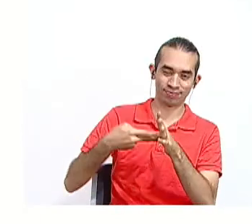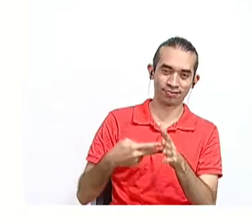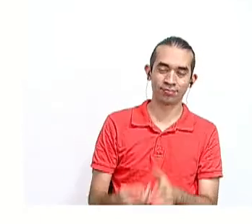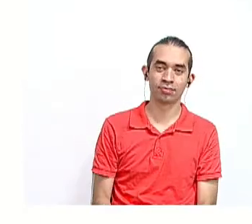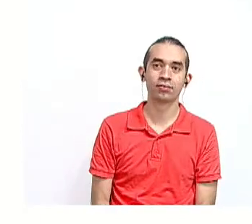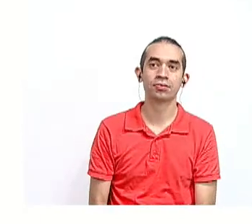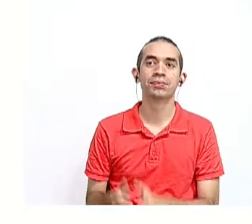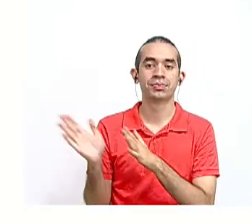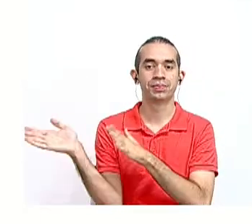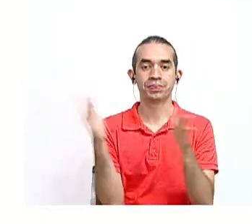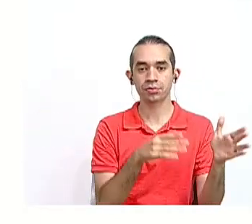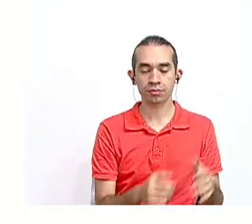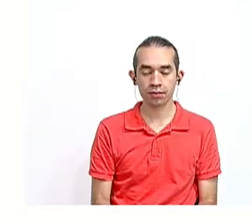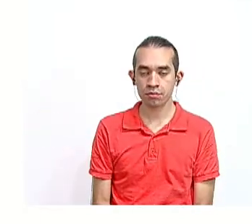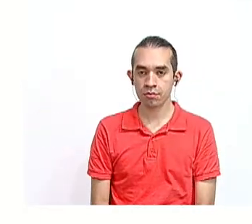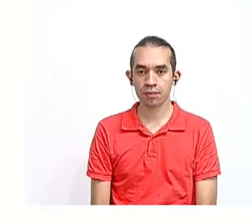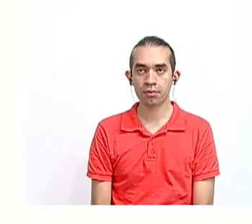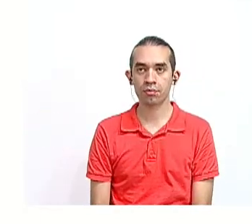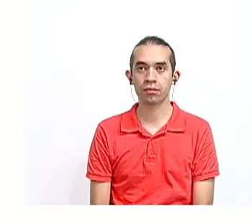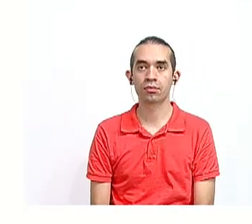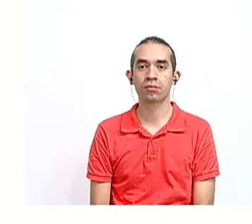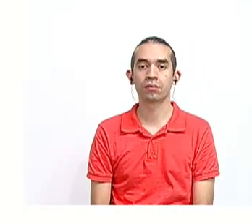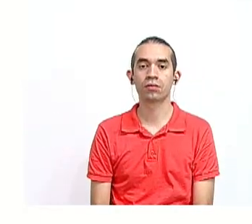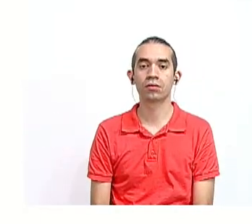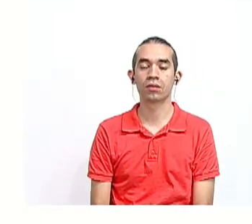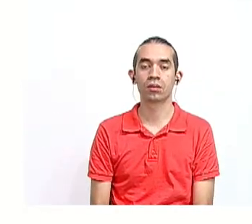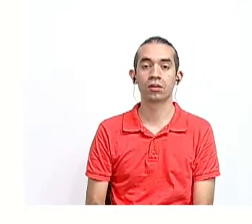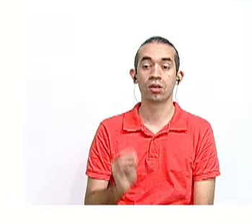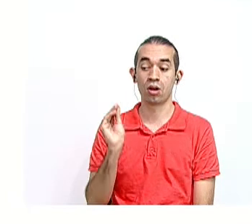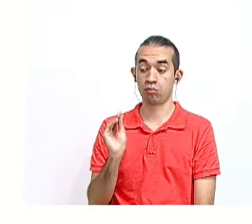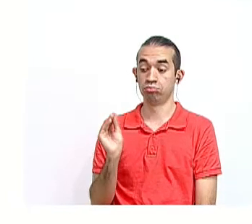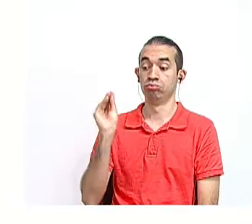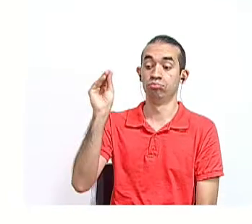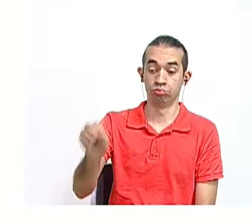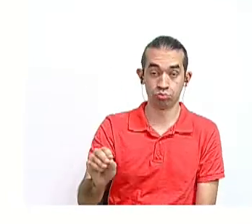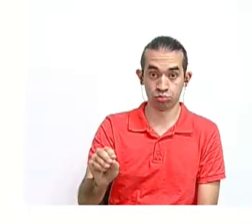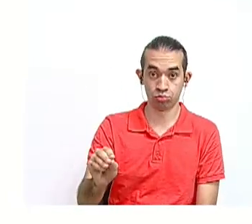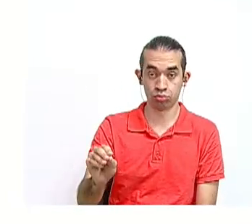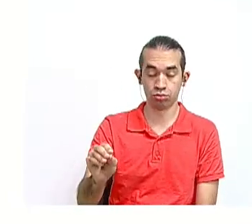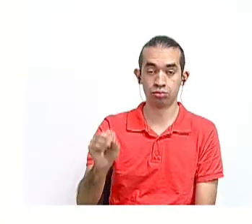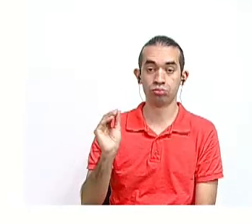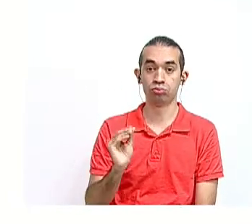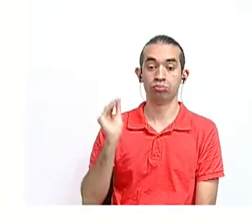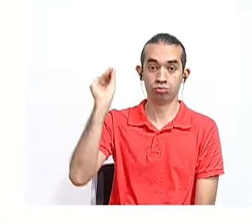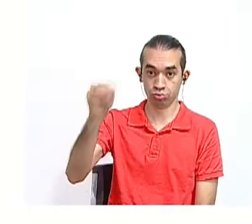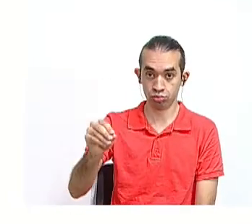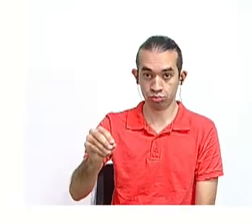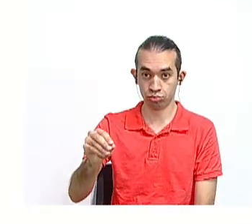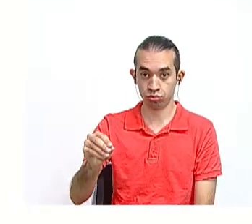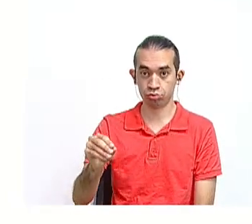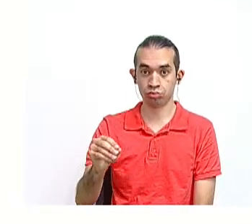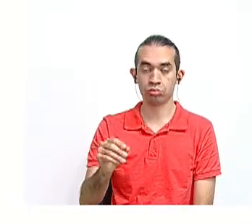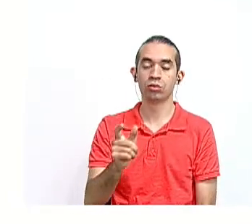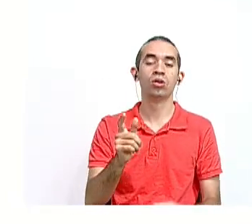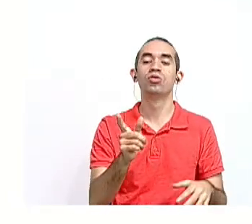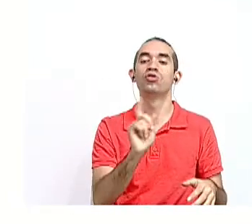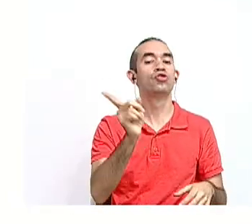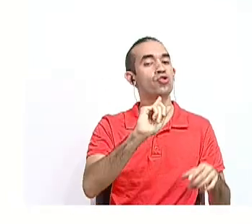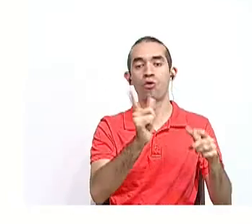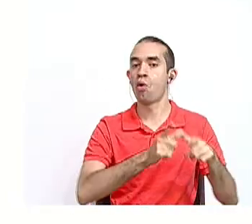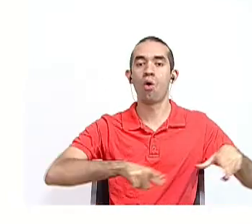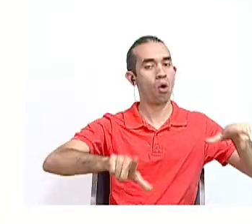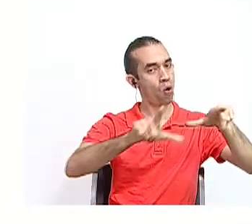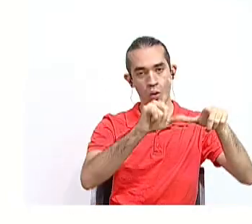The next one that we have is the word place. And in this case, it's not the noun, it's actually the verb. So